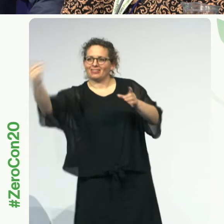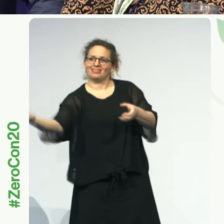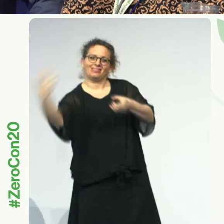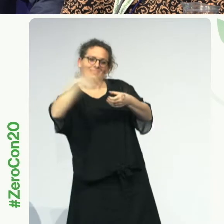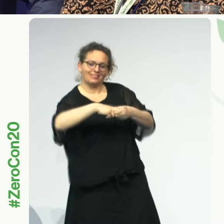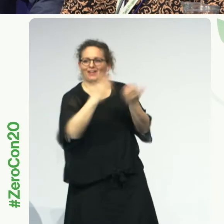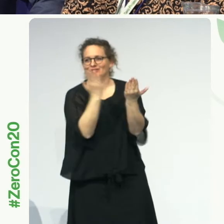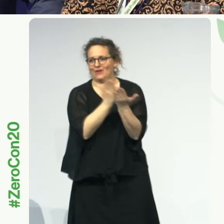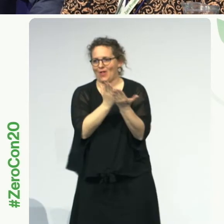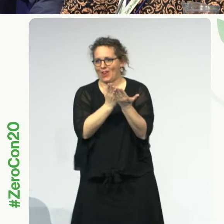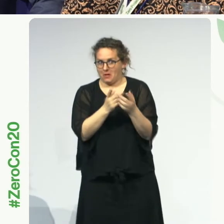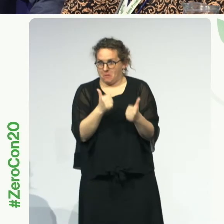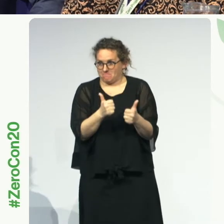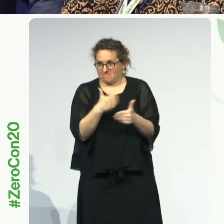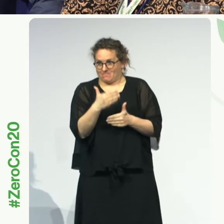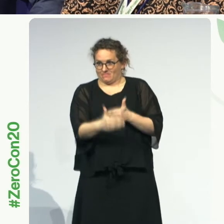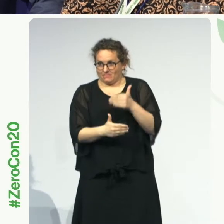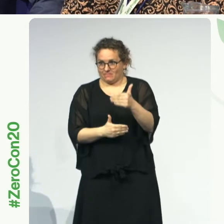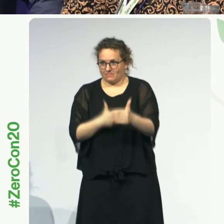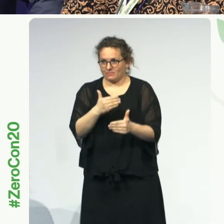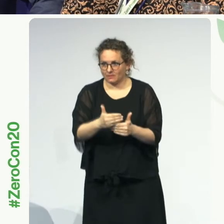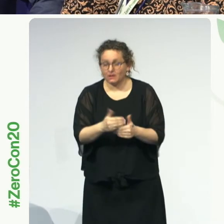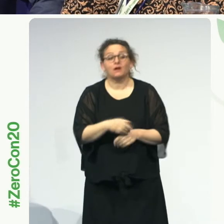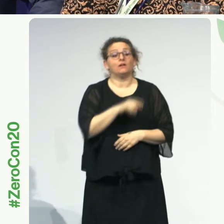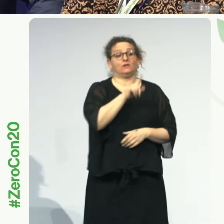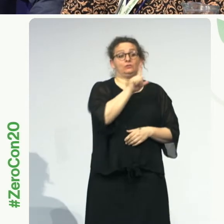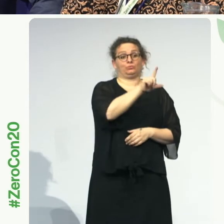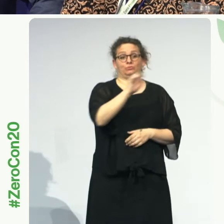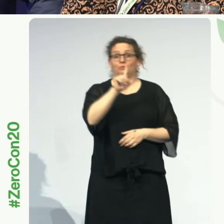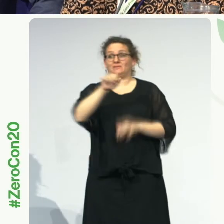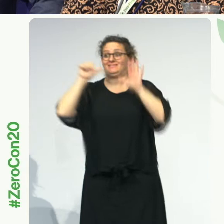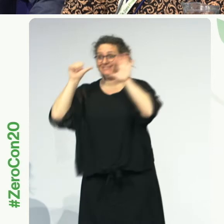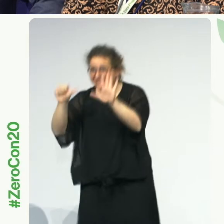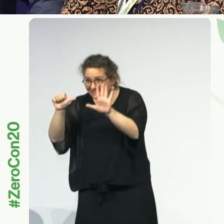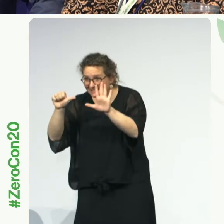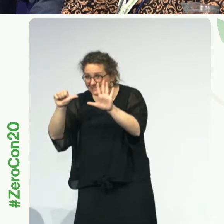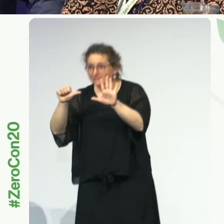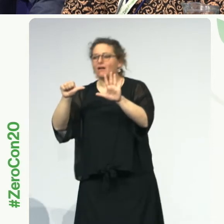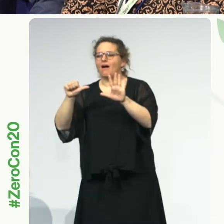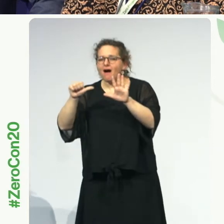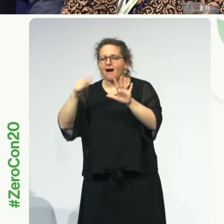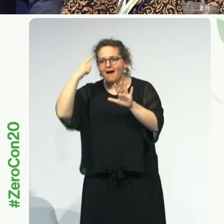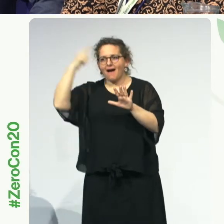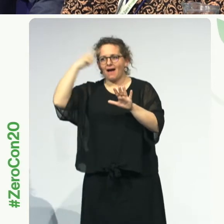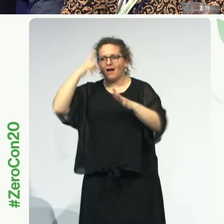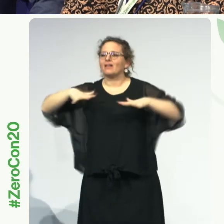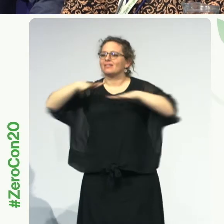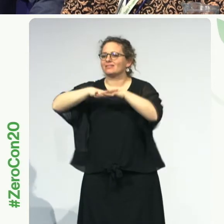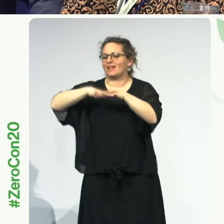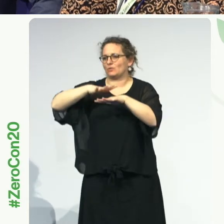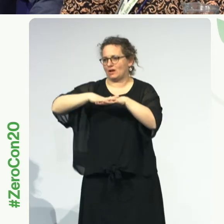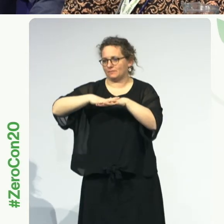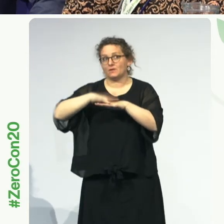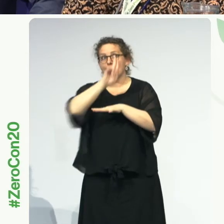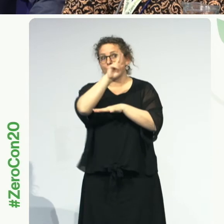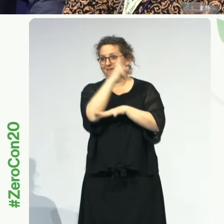Education Network based in the UK to establish a teacher training program. So